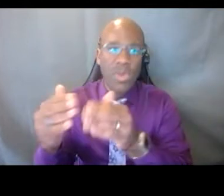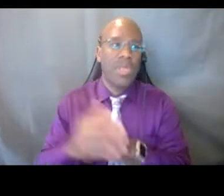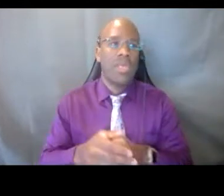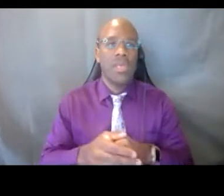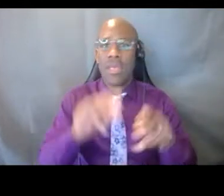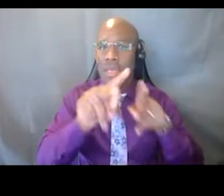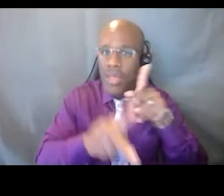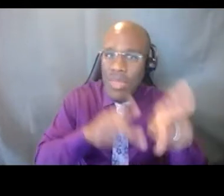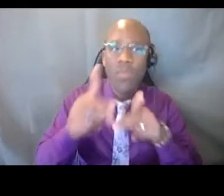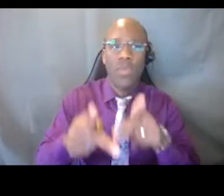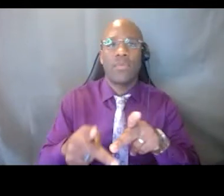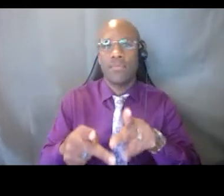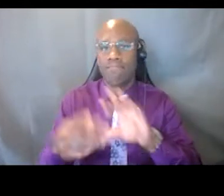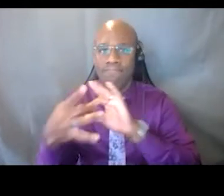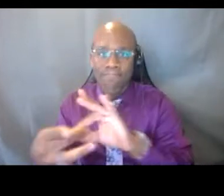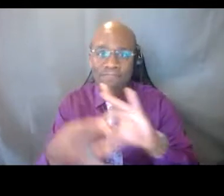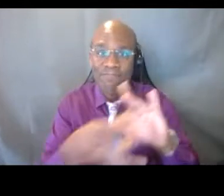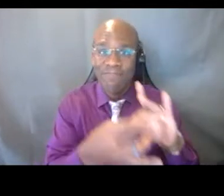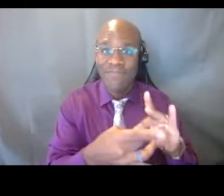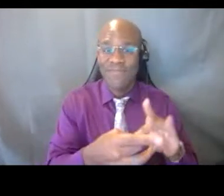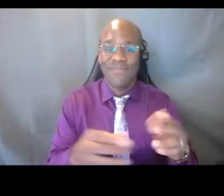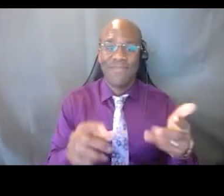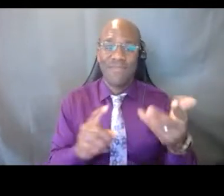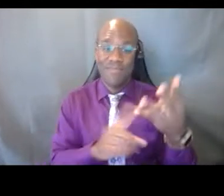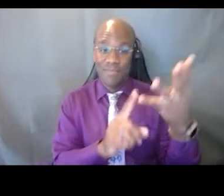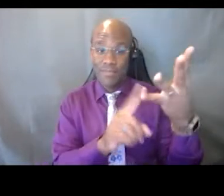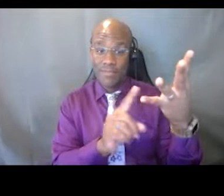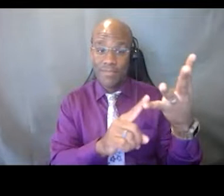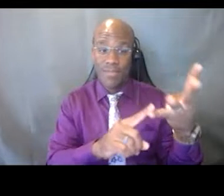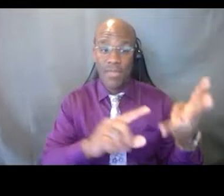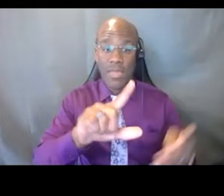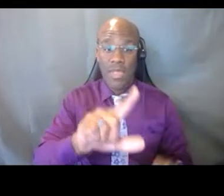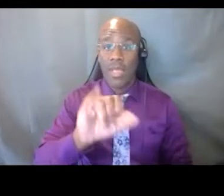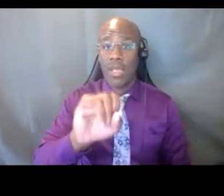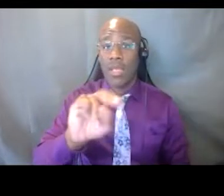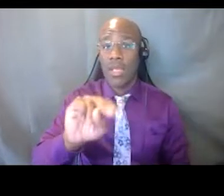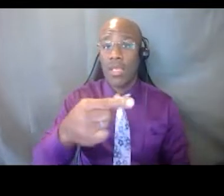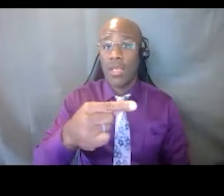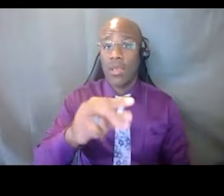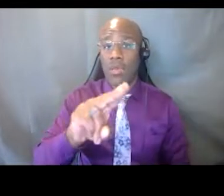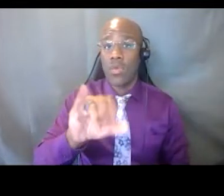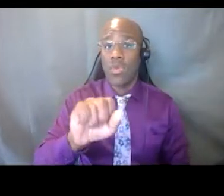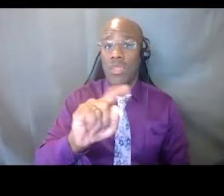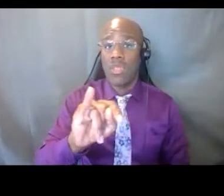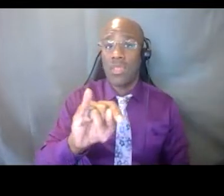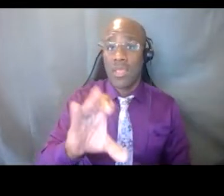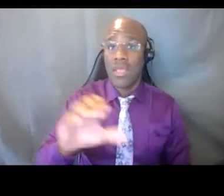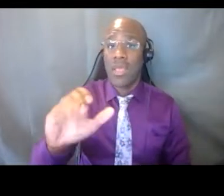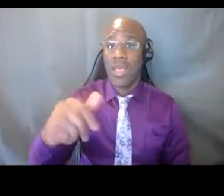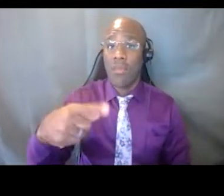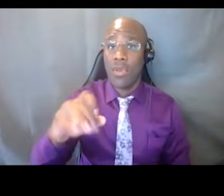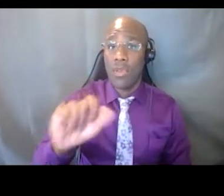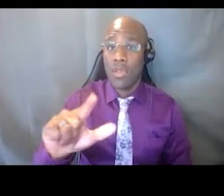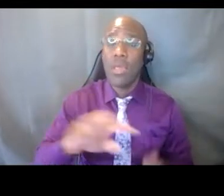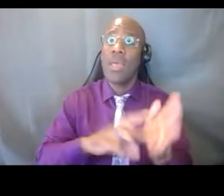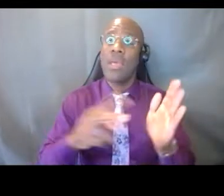have. Linguistic capital is the intellectual and social skills attained through communication